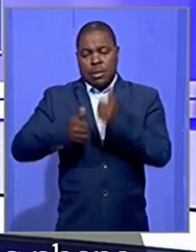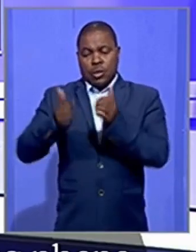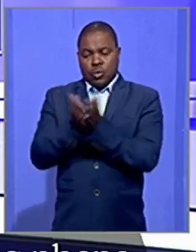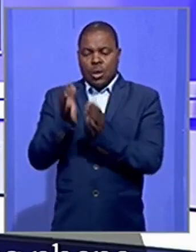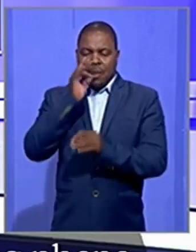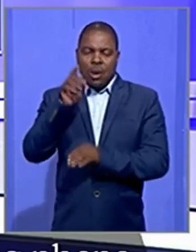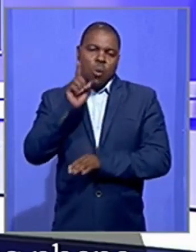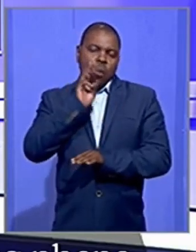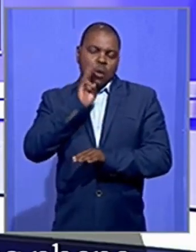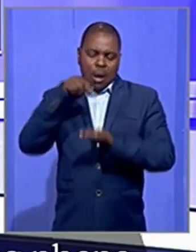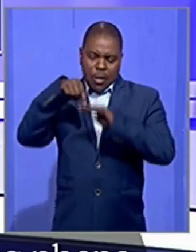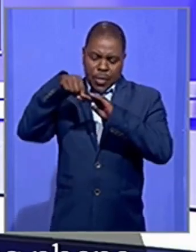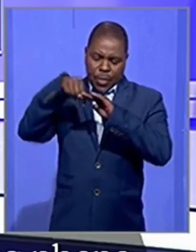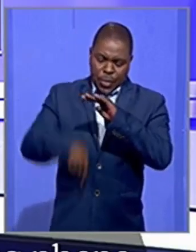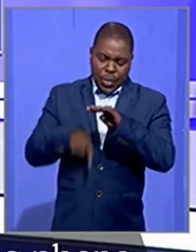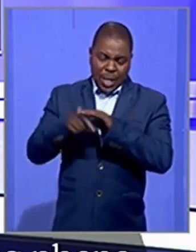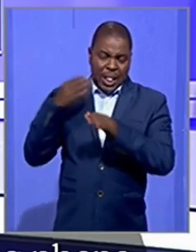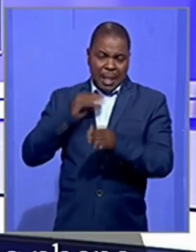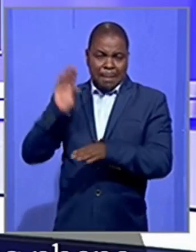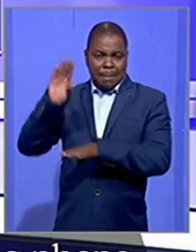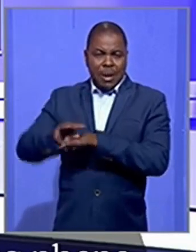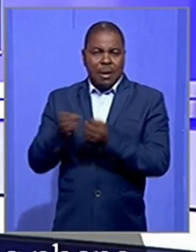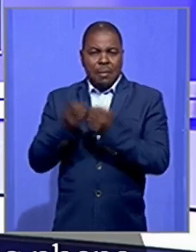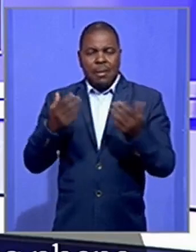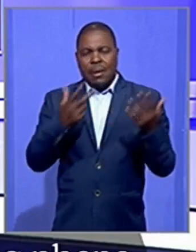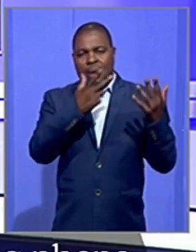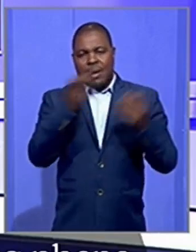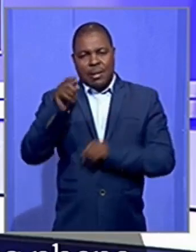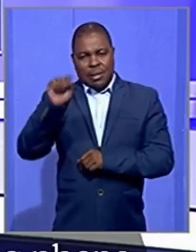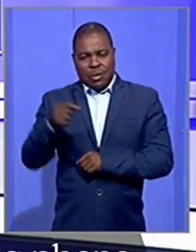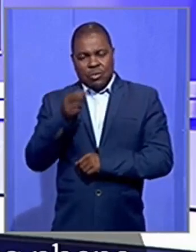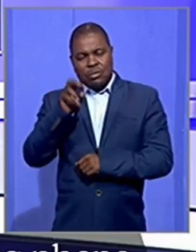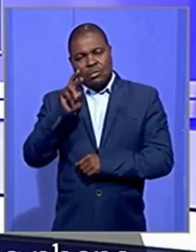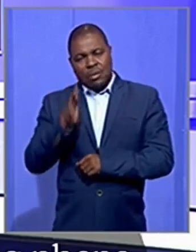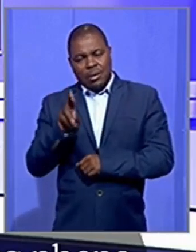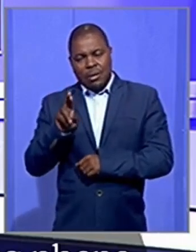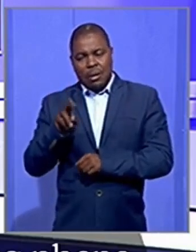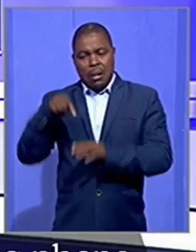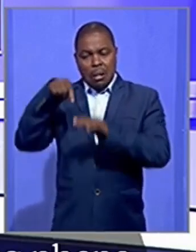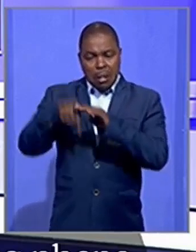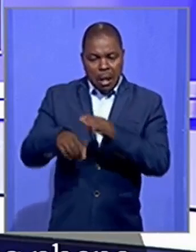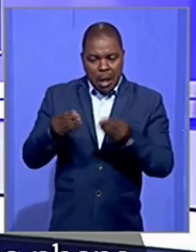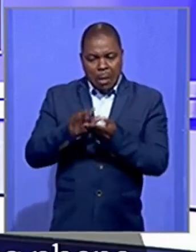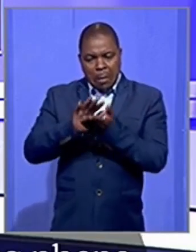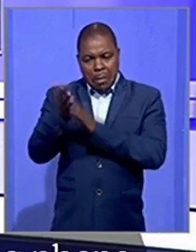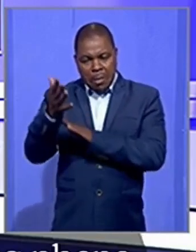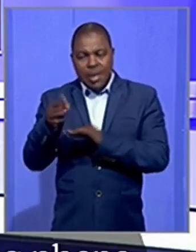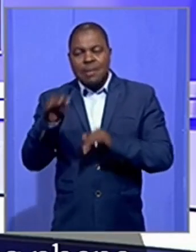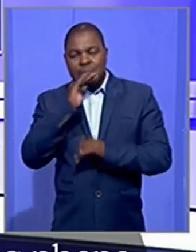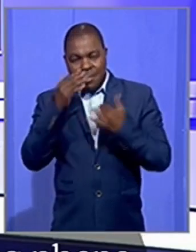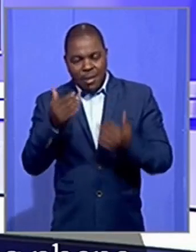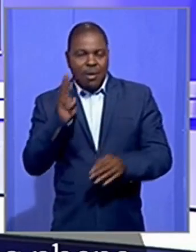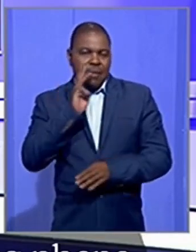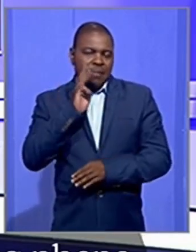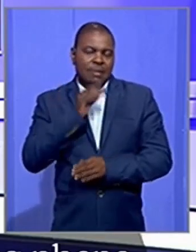wa metsi o borilweng ka diranta di le 800 go etegeditse tlhokego ya metsi mo kgaolong eo.